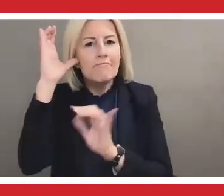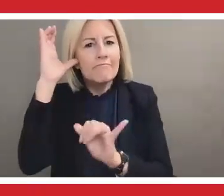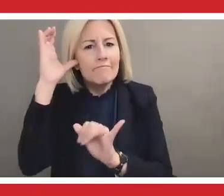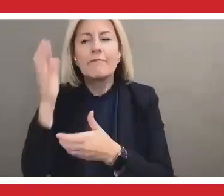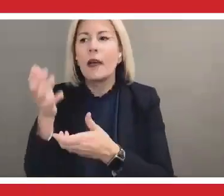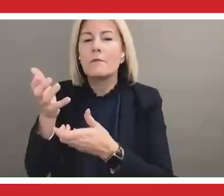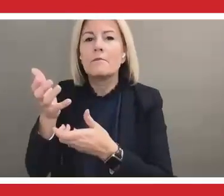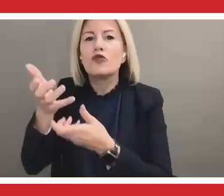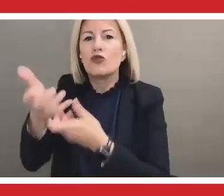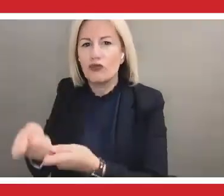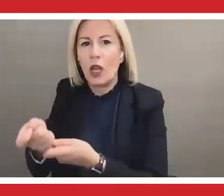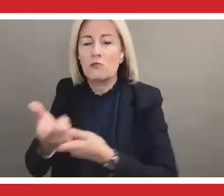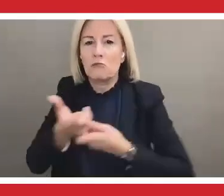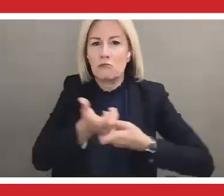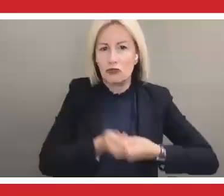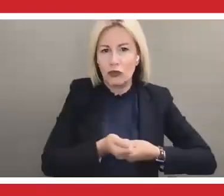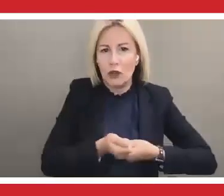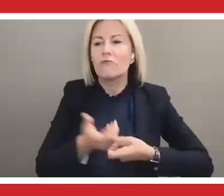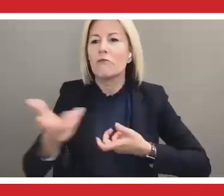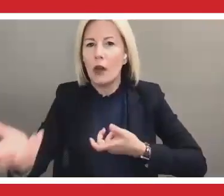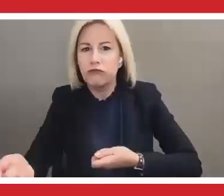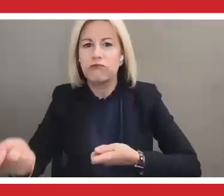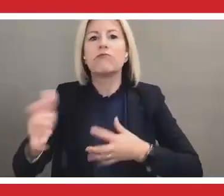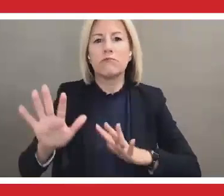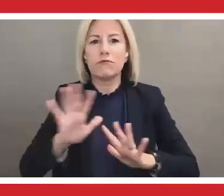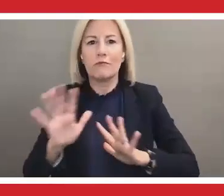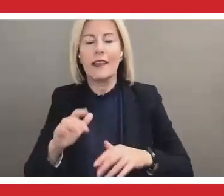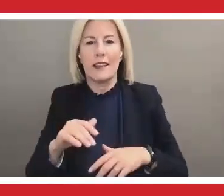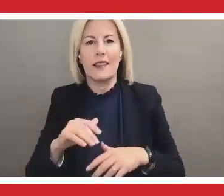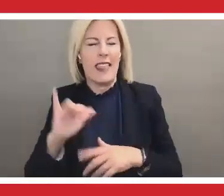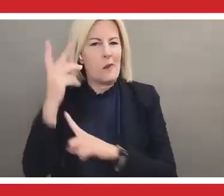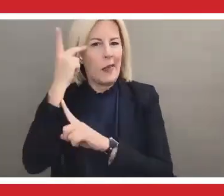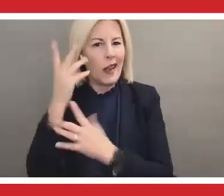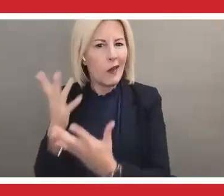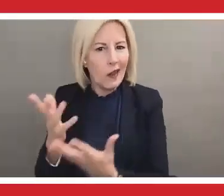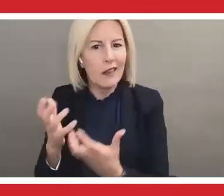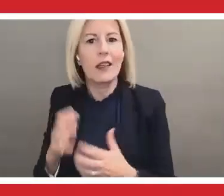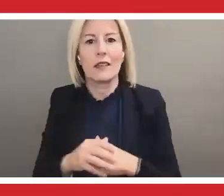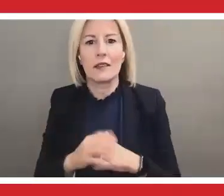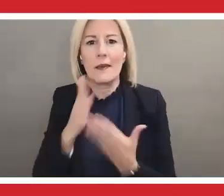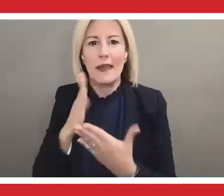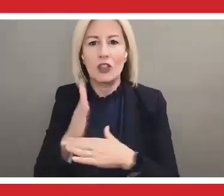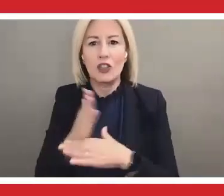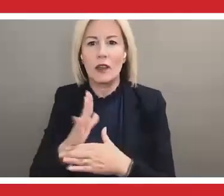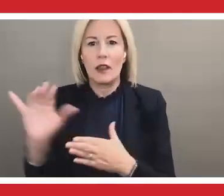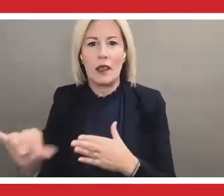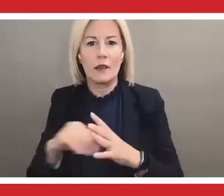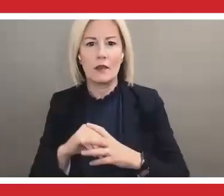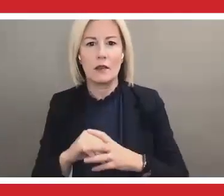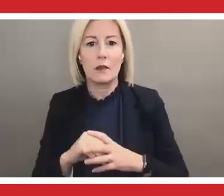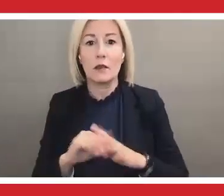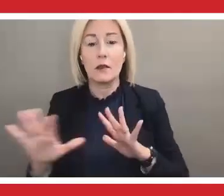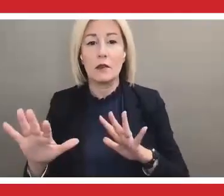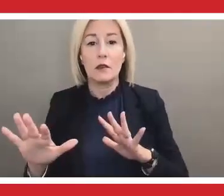and that's, as you said, leading to that top of the tree political will. Amir, thank you for sharing some. We see that a lot